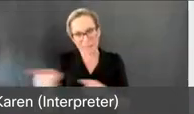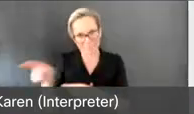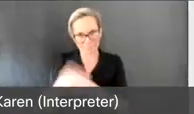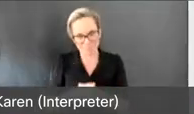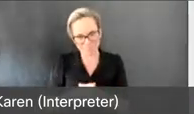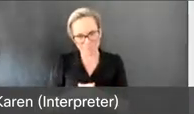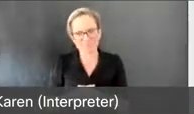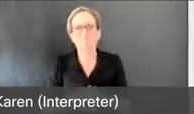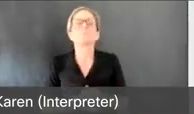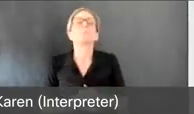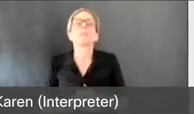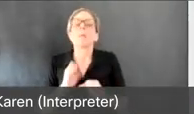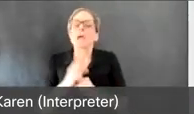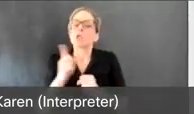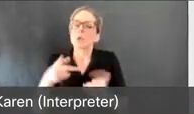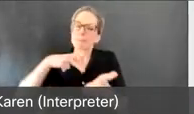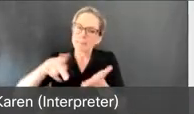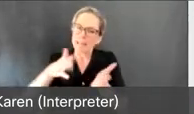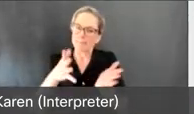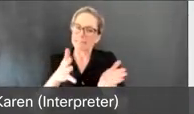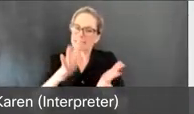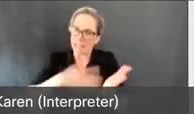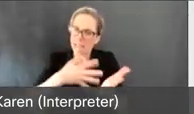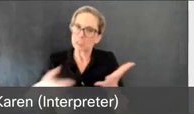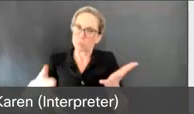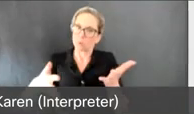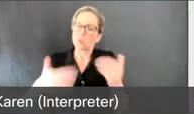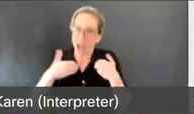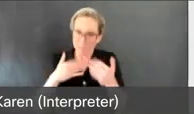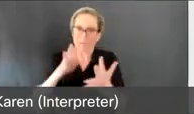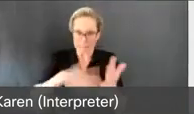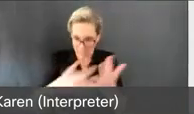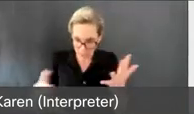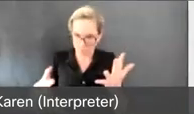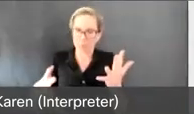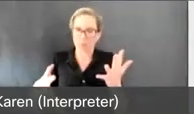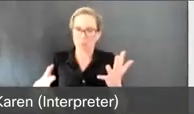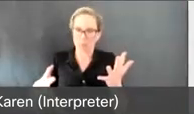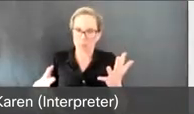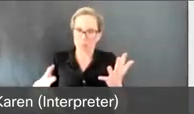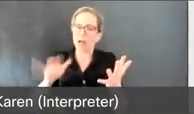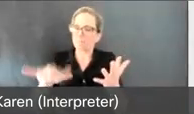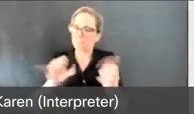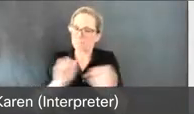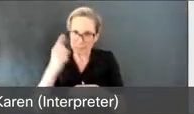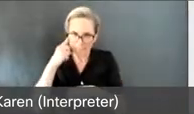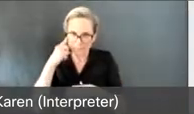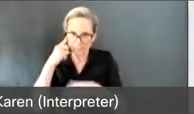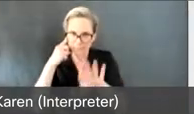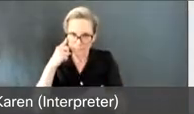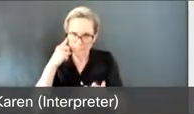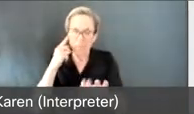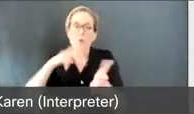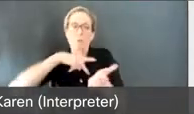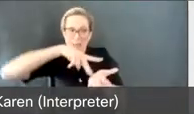payment schedule makes sense so that it's actually on a schedule that materially advances the construction of